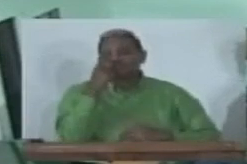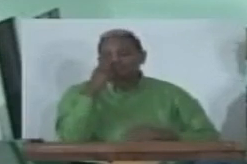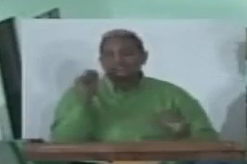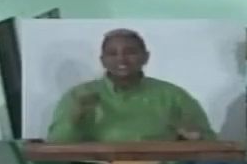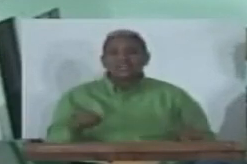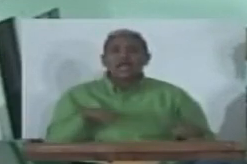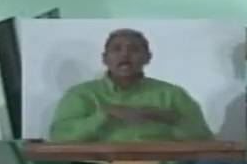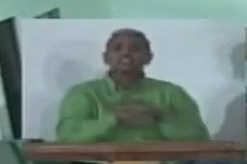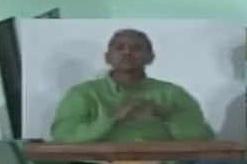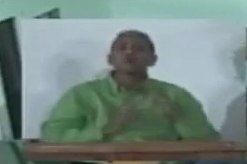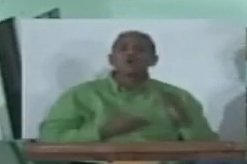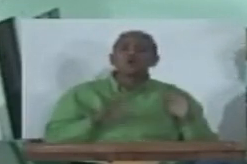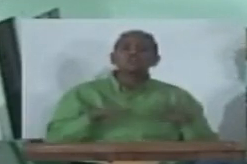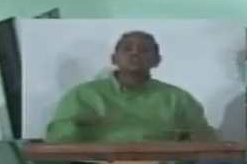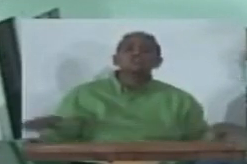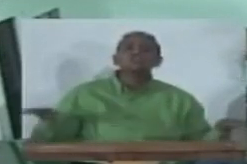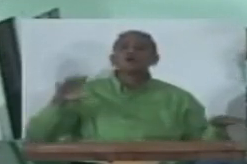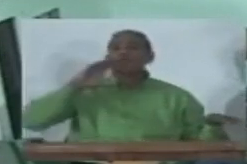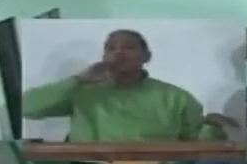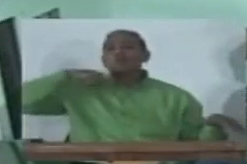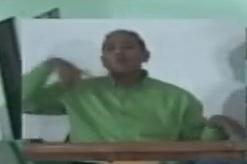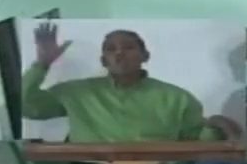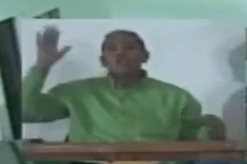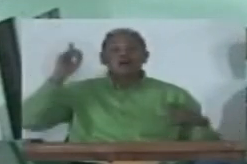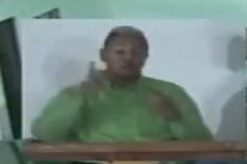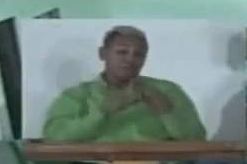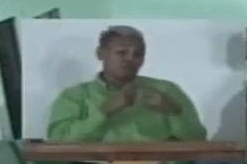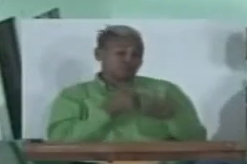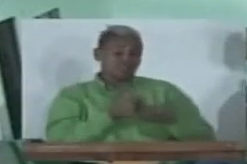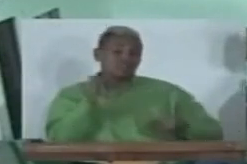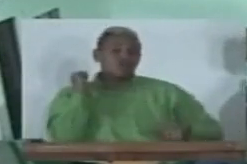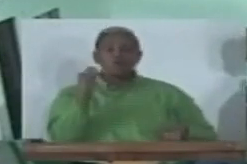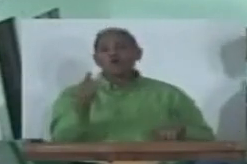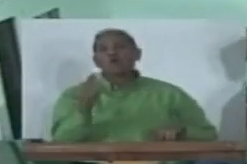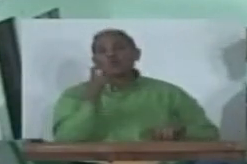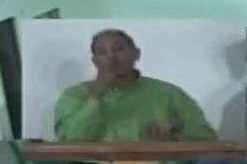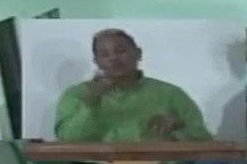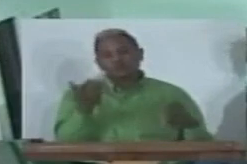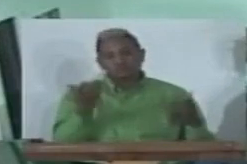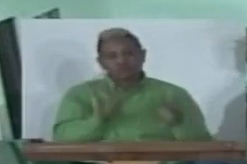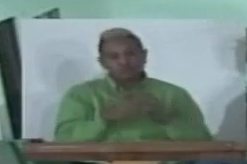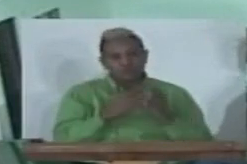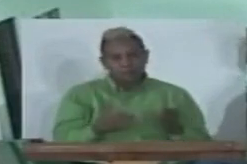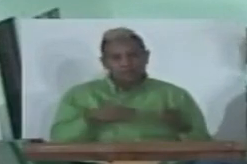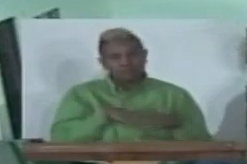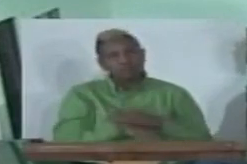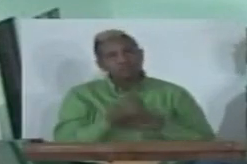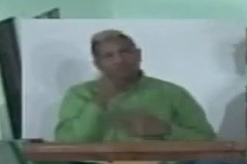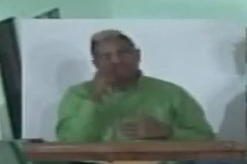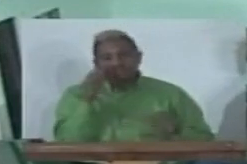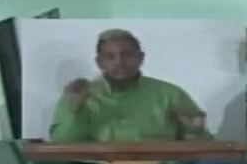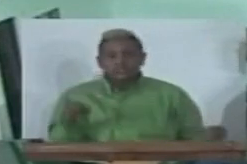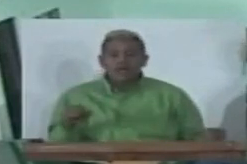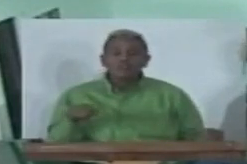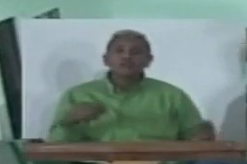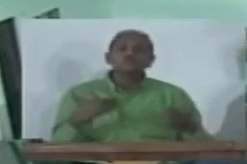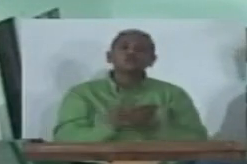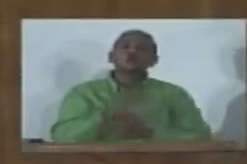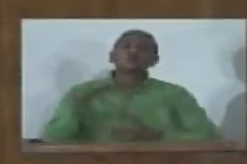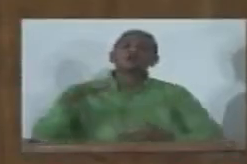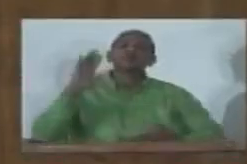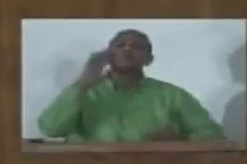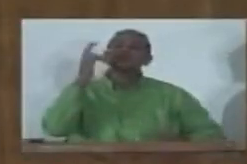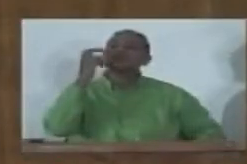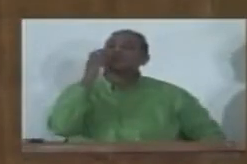accessible to our children, elderly, and indeed to all our people. This new parliament will no